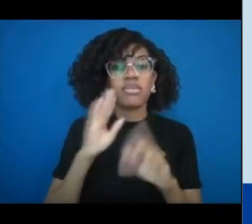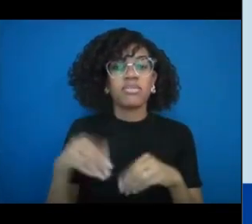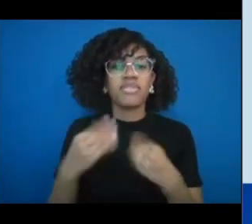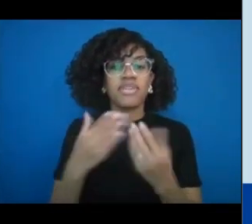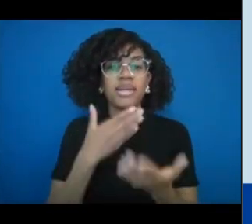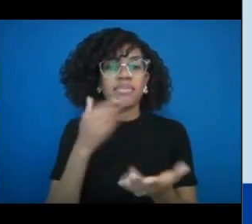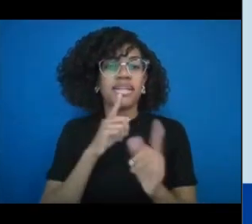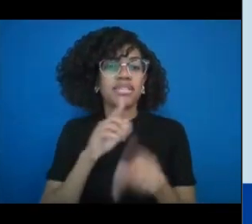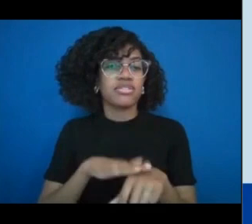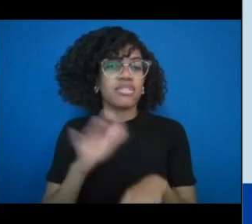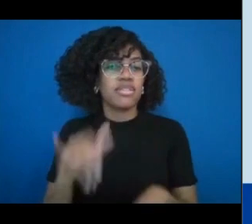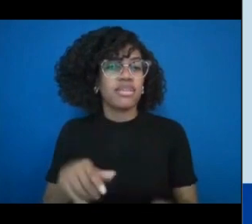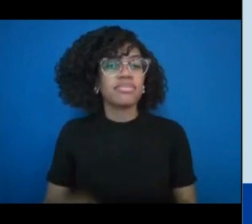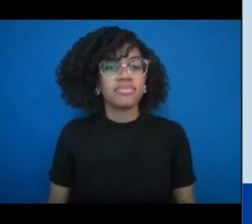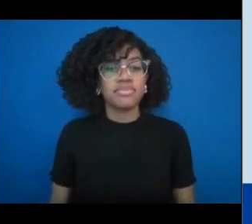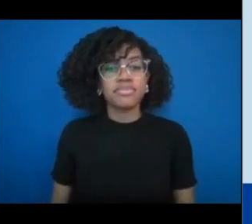that.